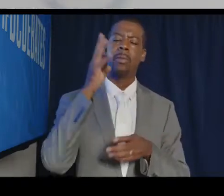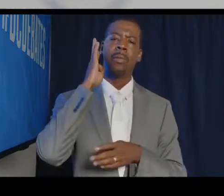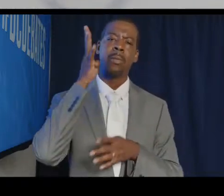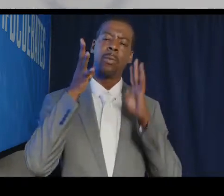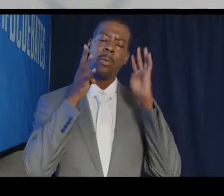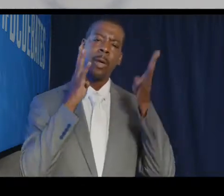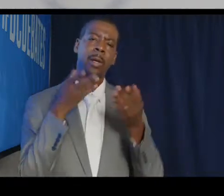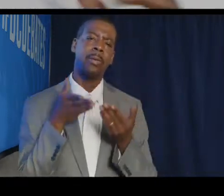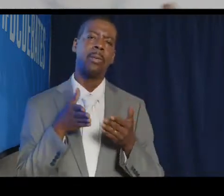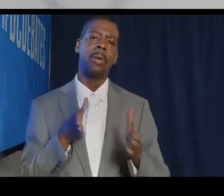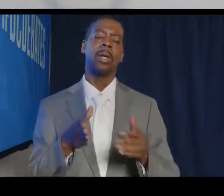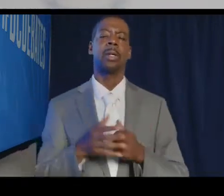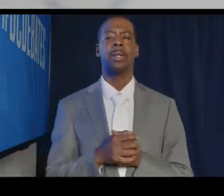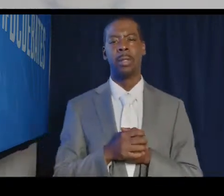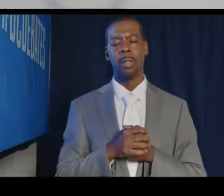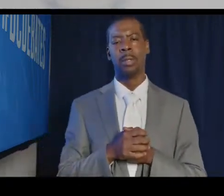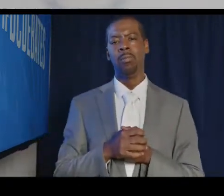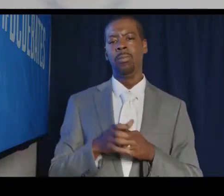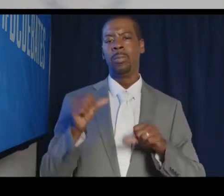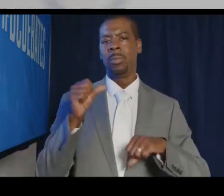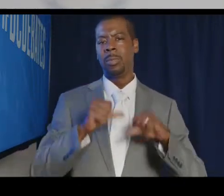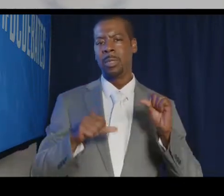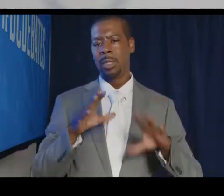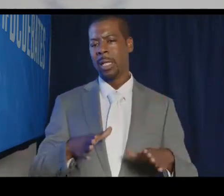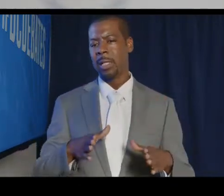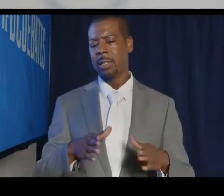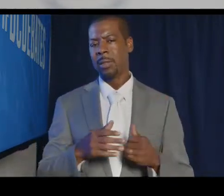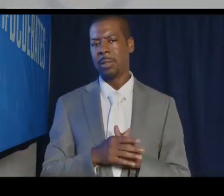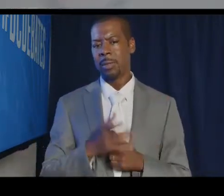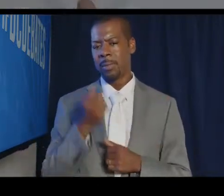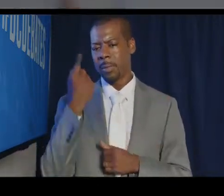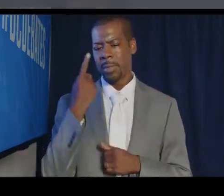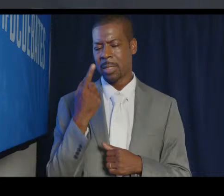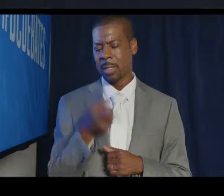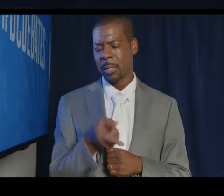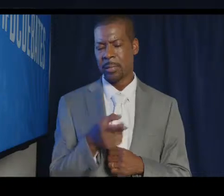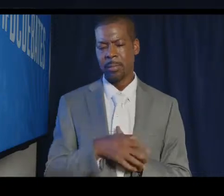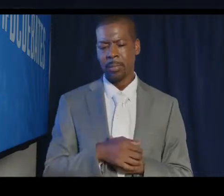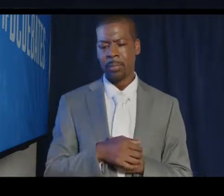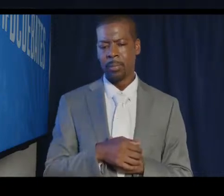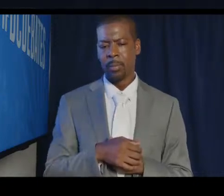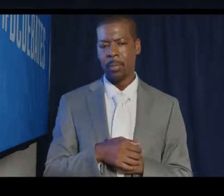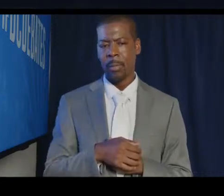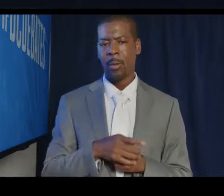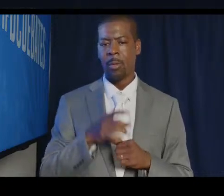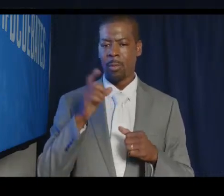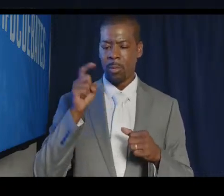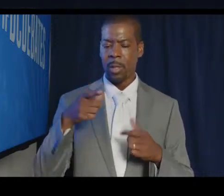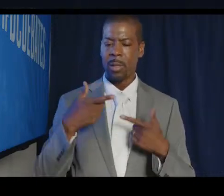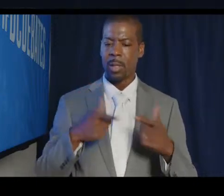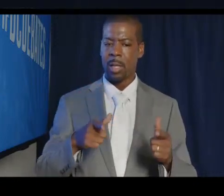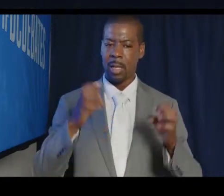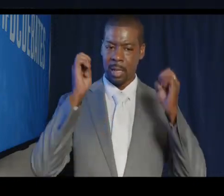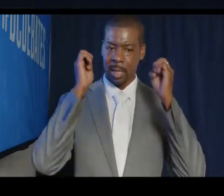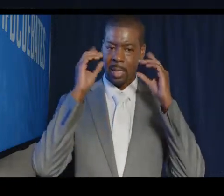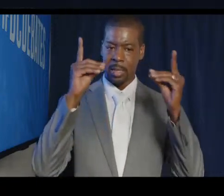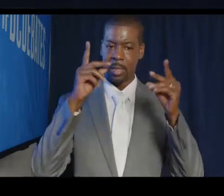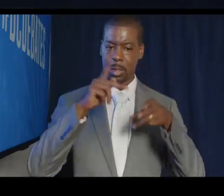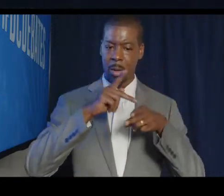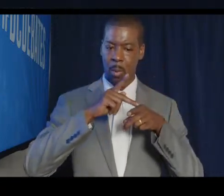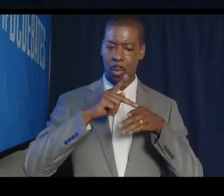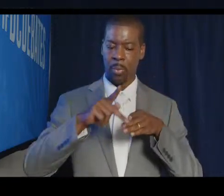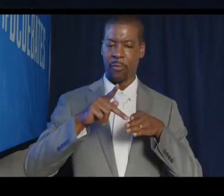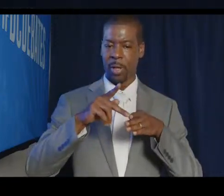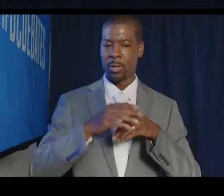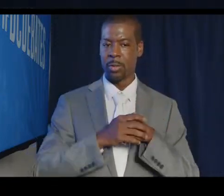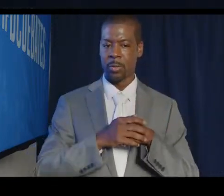to understand and use computations. So we can do this in a whole different way, but we need to let the education professionals do what